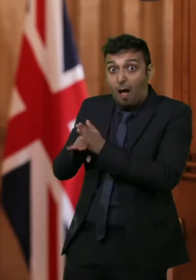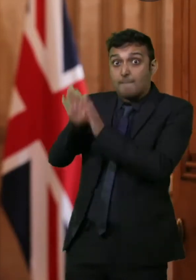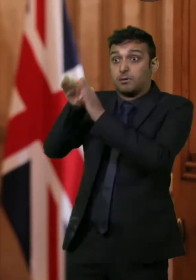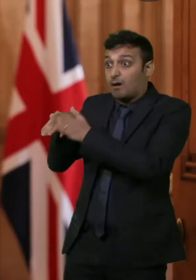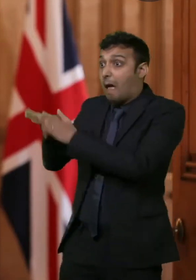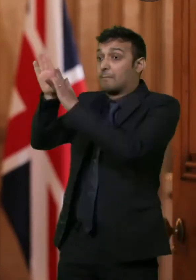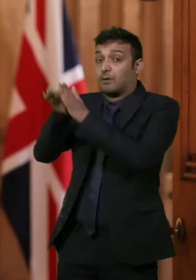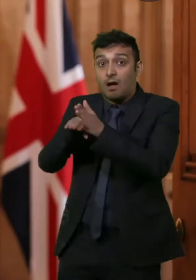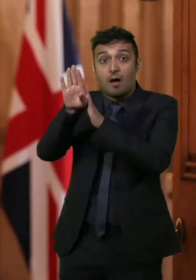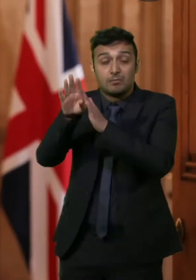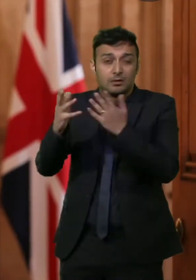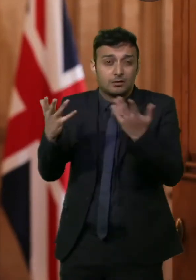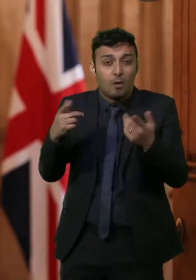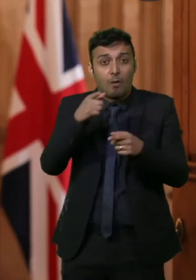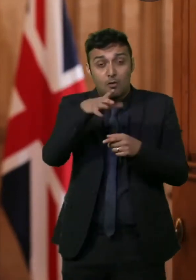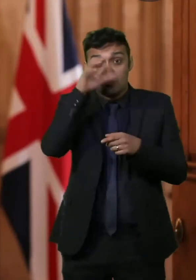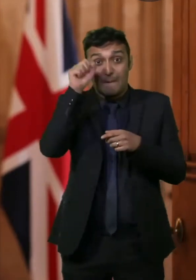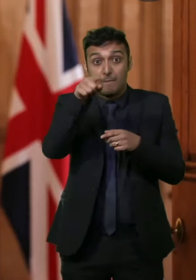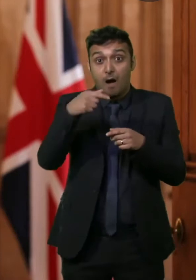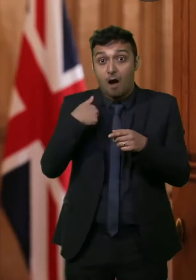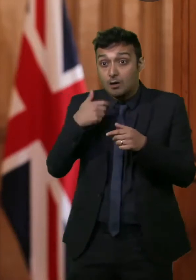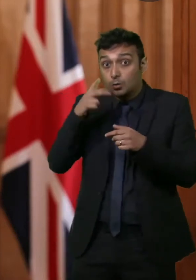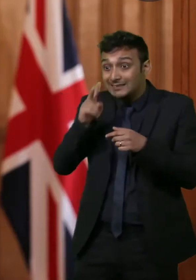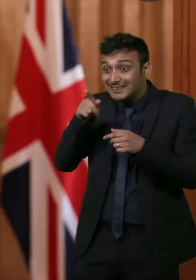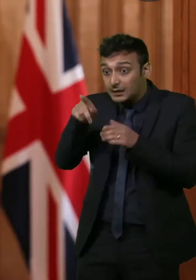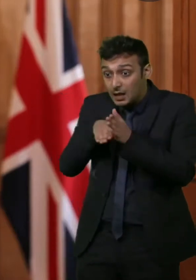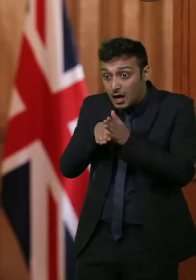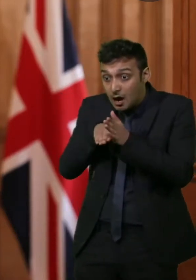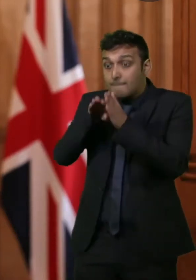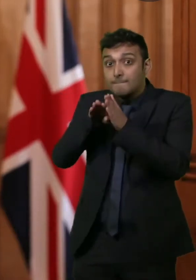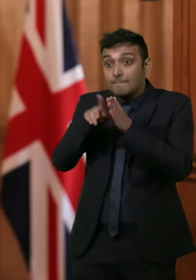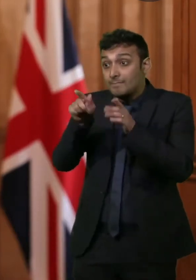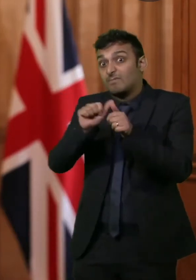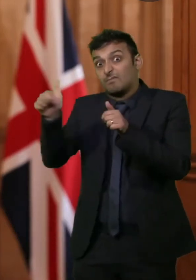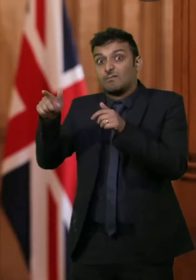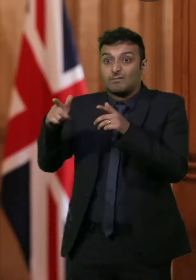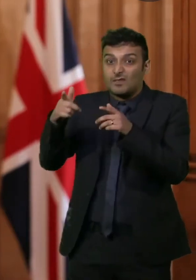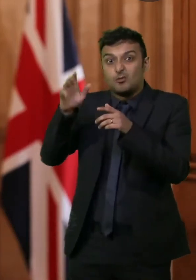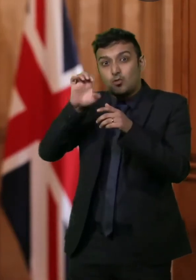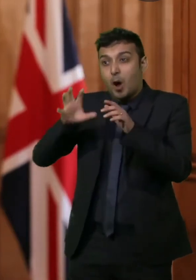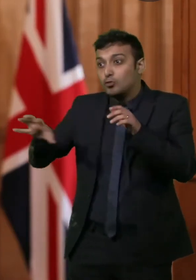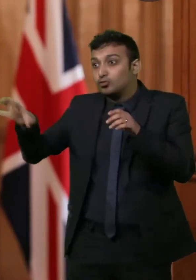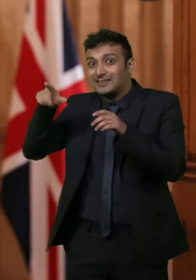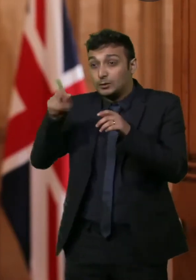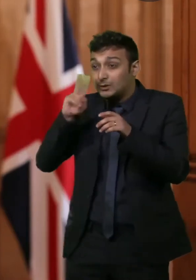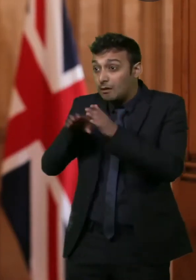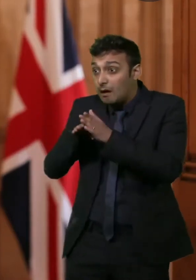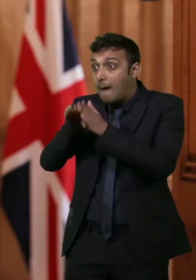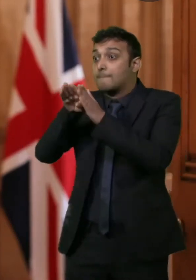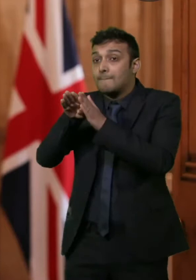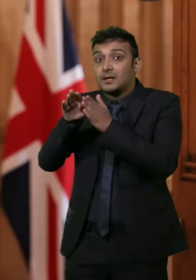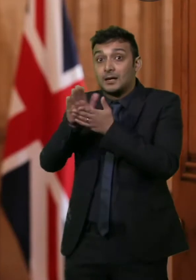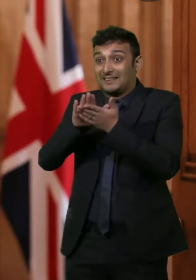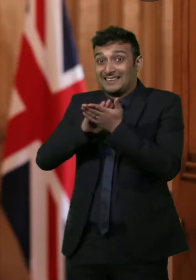upward curves in our friends and neighbours, that it's not too long after that we see an increase in